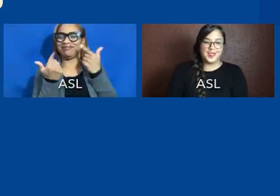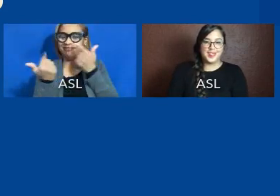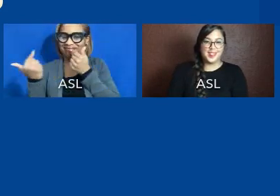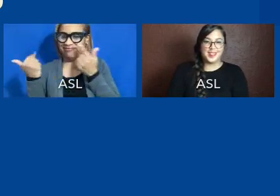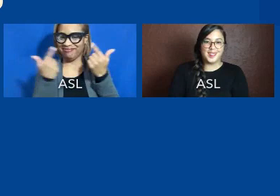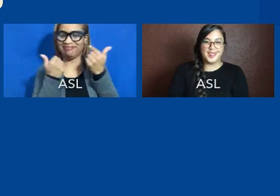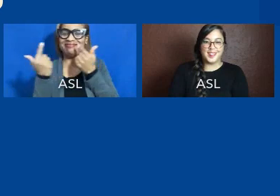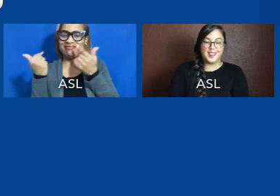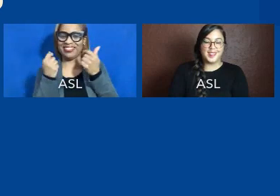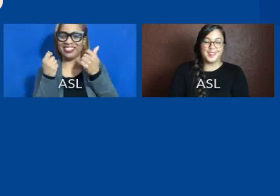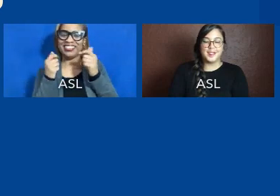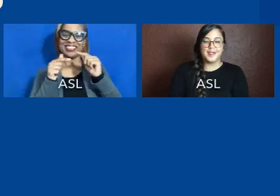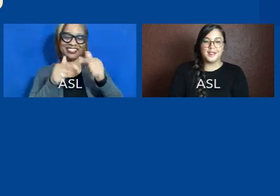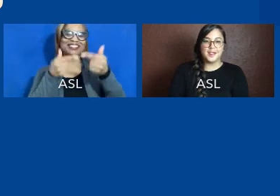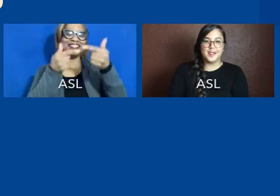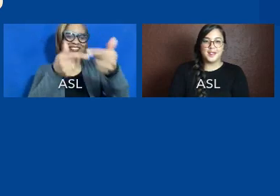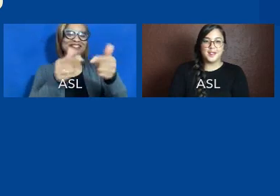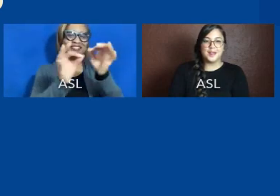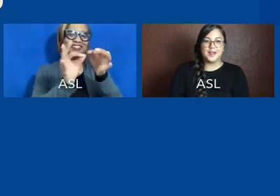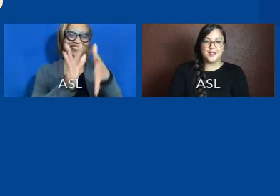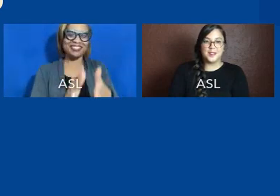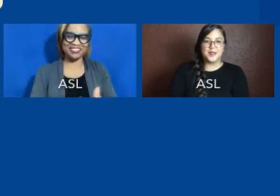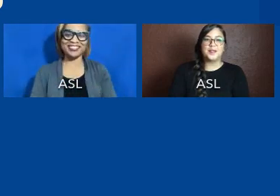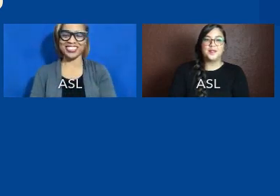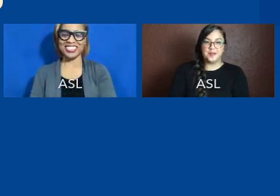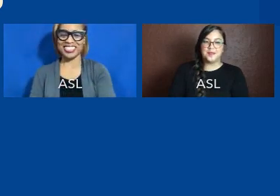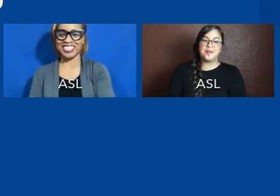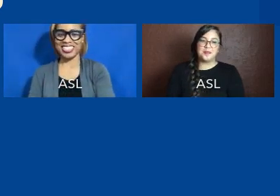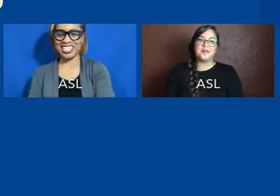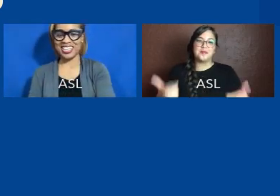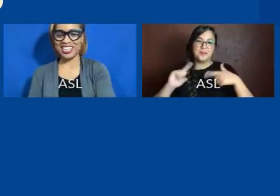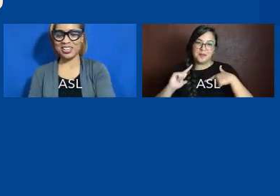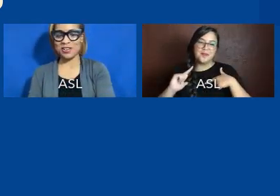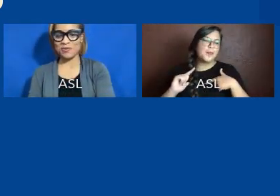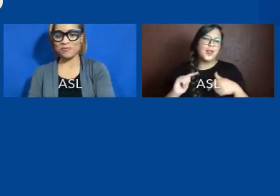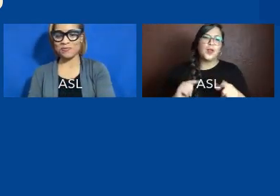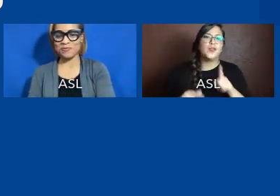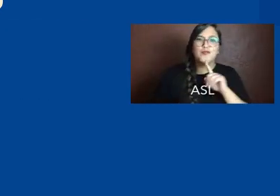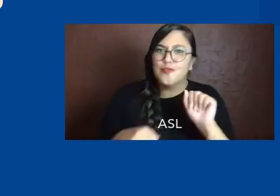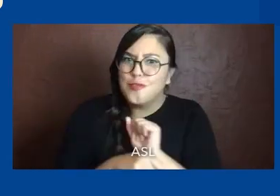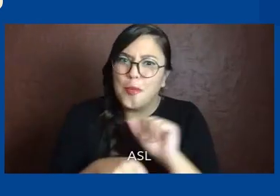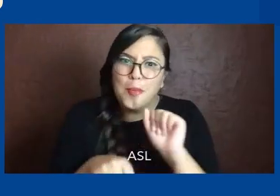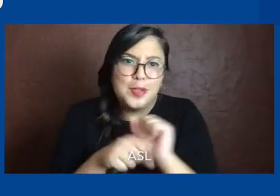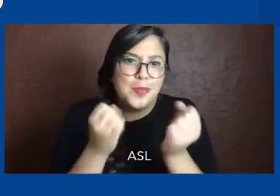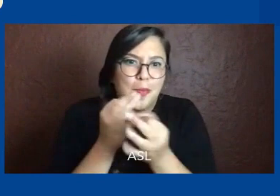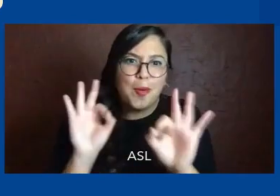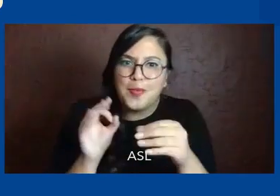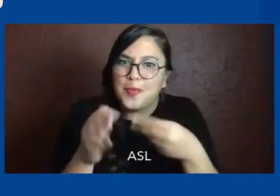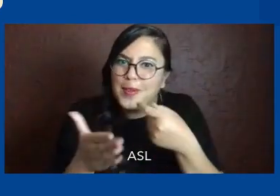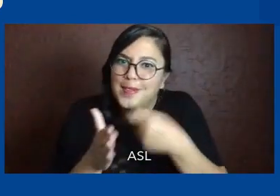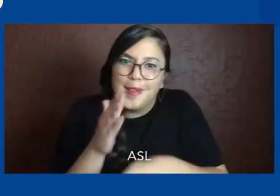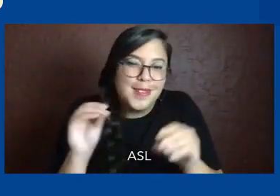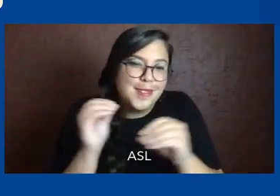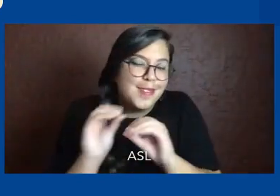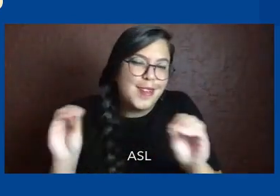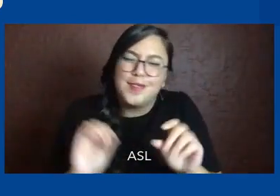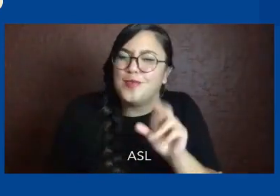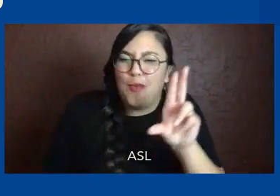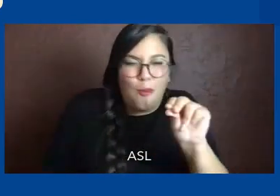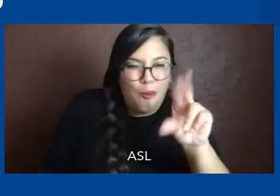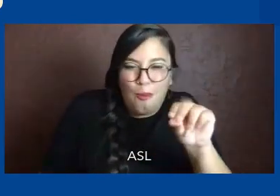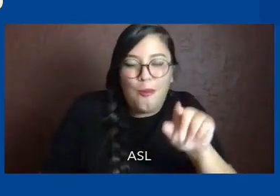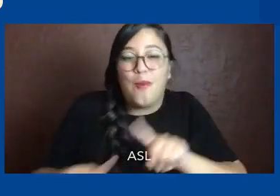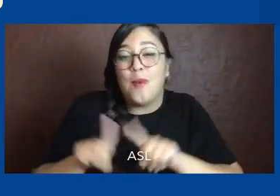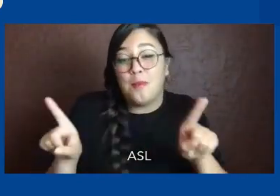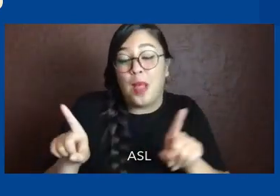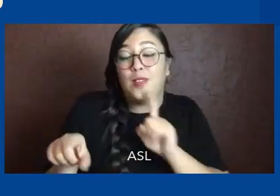would just have fantasies about that all the time. And the reality is that it falls short usually in varying